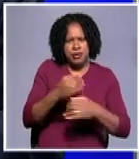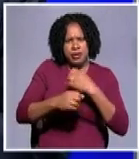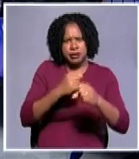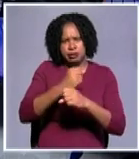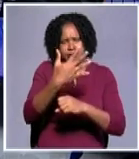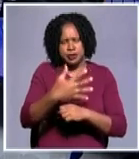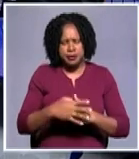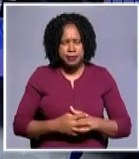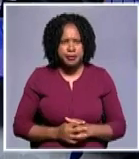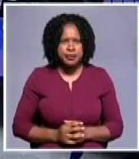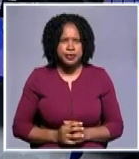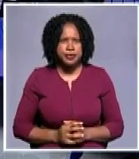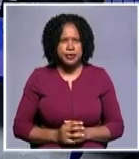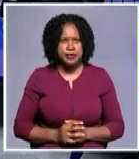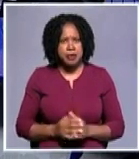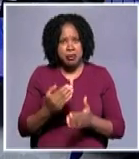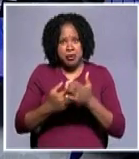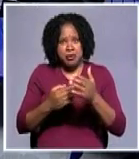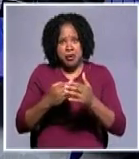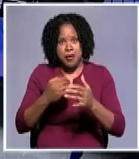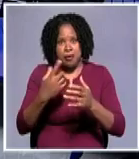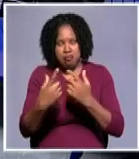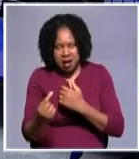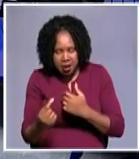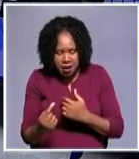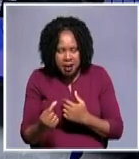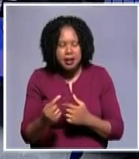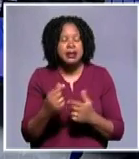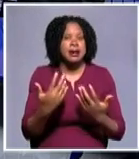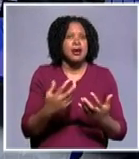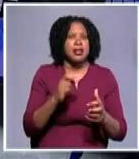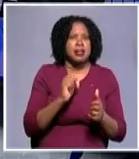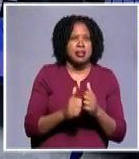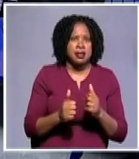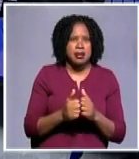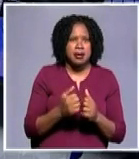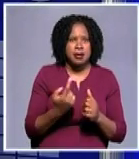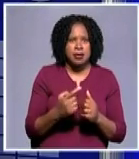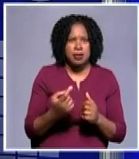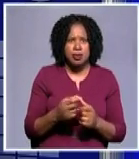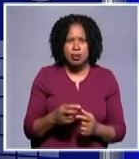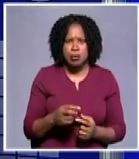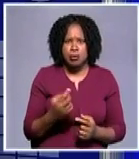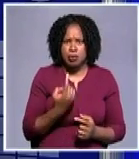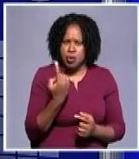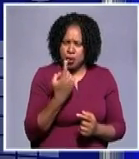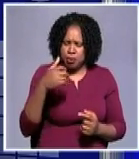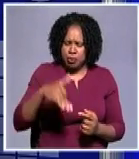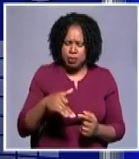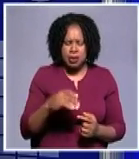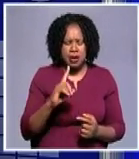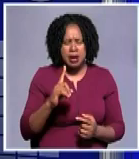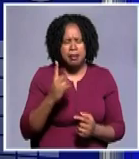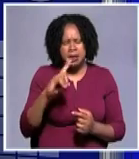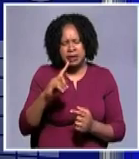rate in this country. Dr. Lossley, just before we run out of time, this problem is not unique to Namibia alone. Yes. What lessons, briefly, can Namibia